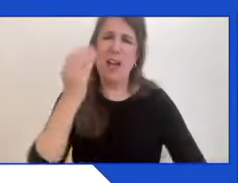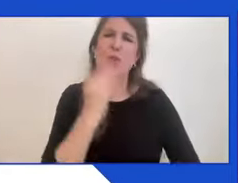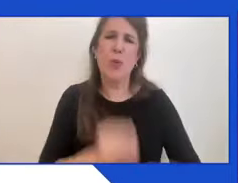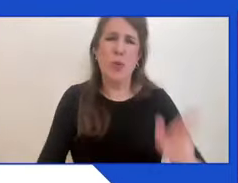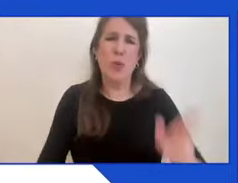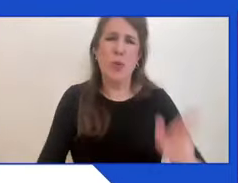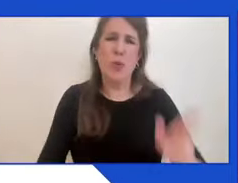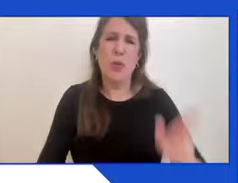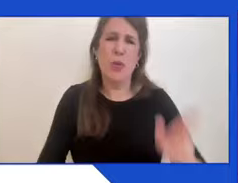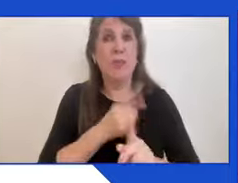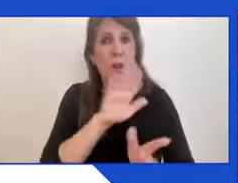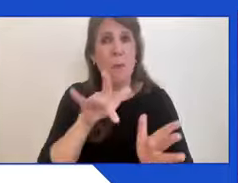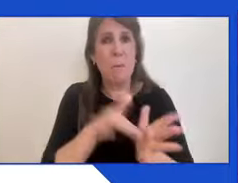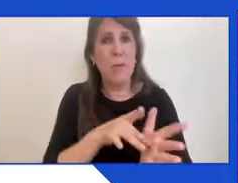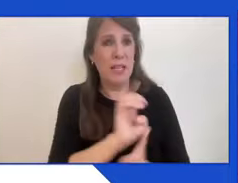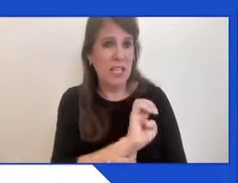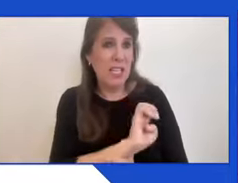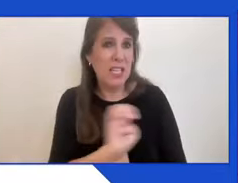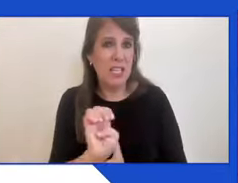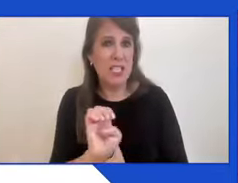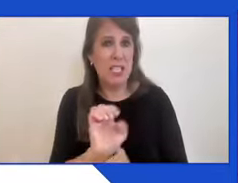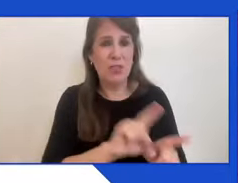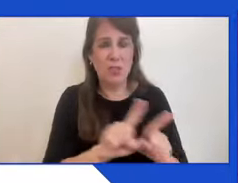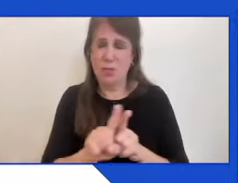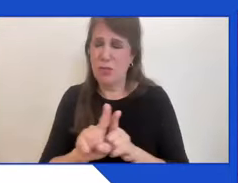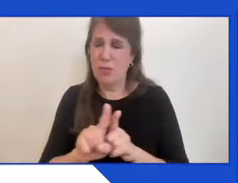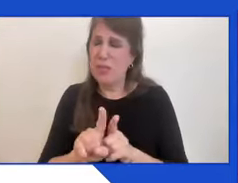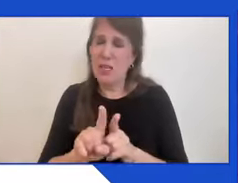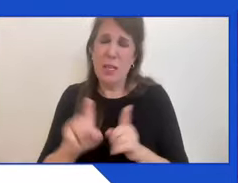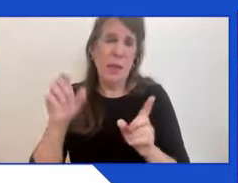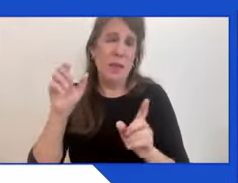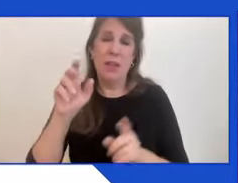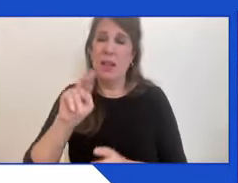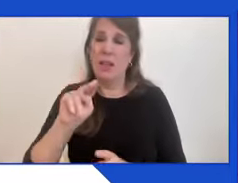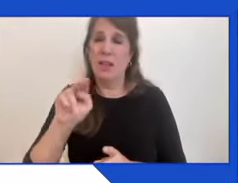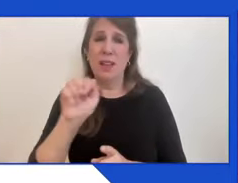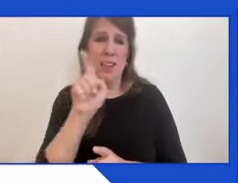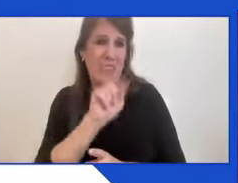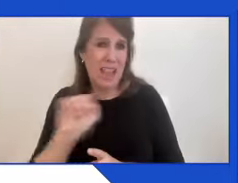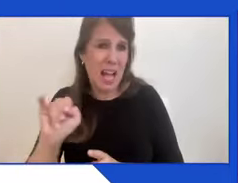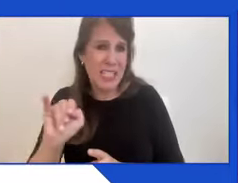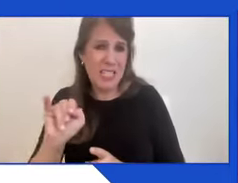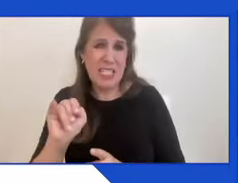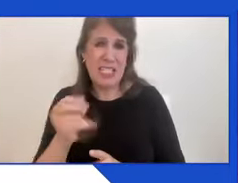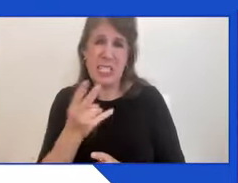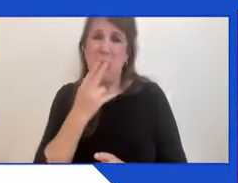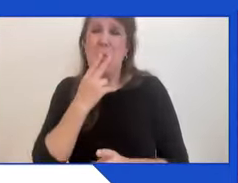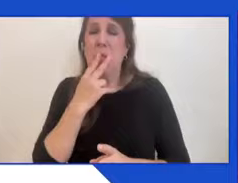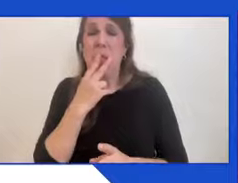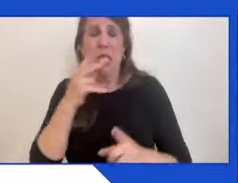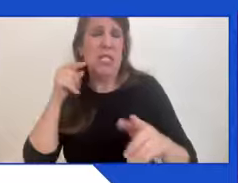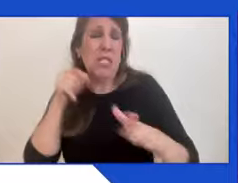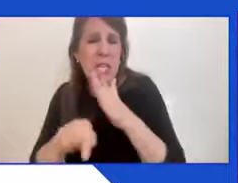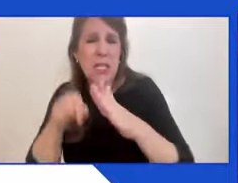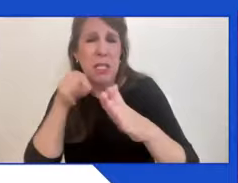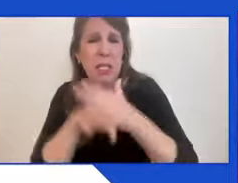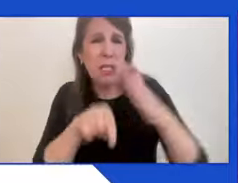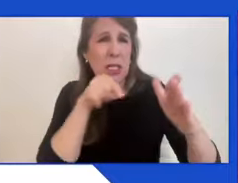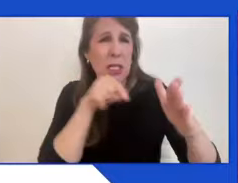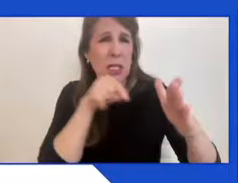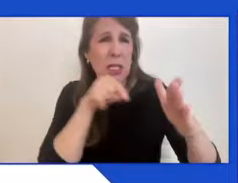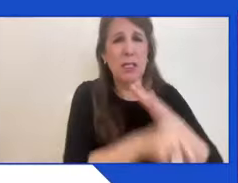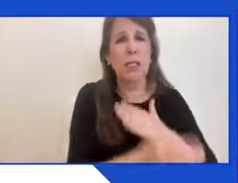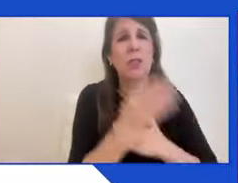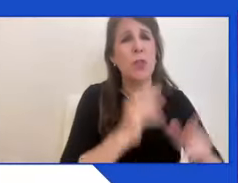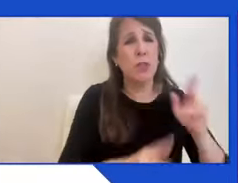The Jewish people were systematically murdered by the Nazi regime. The Jewish people were violently attacked by